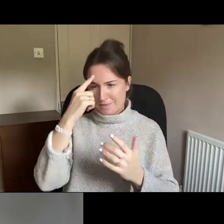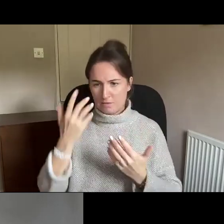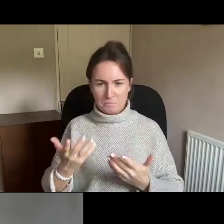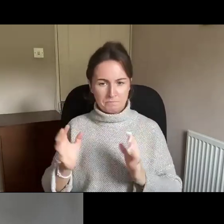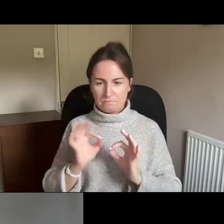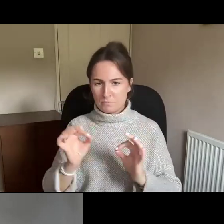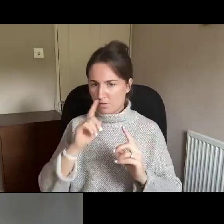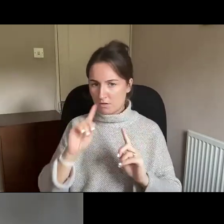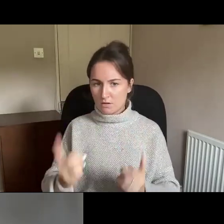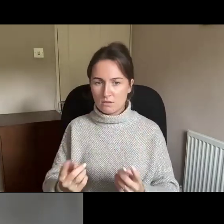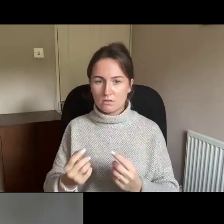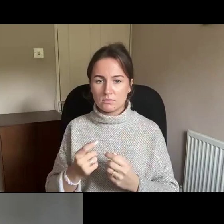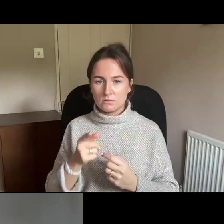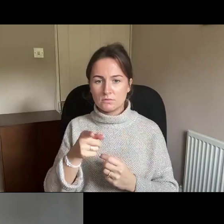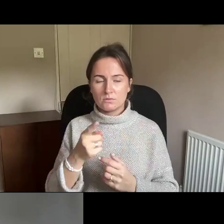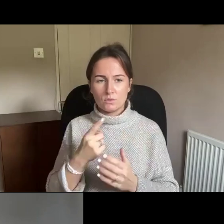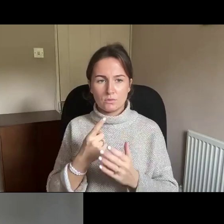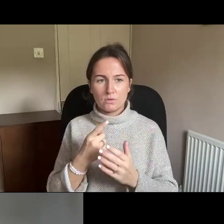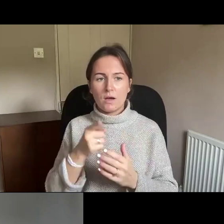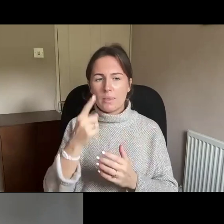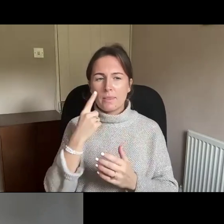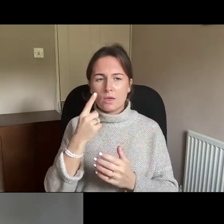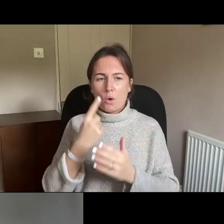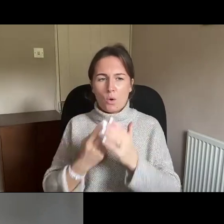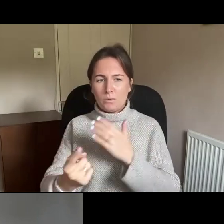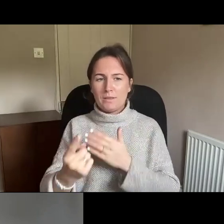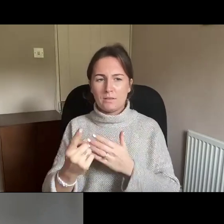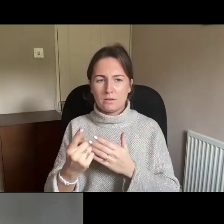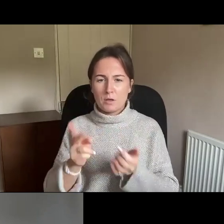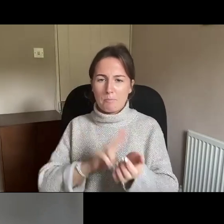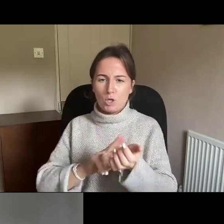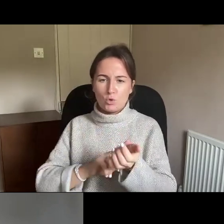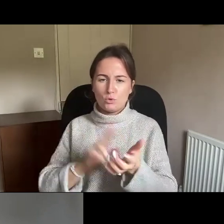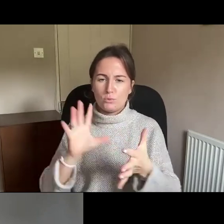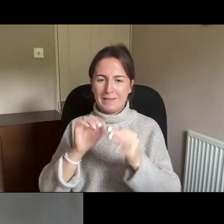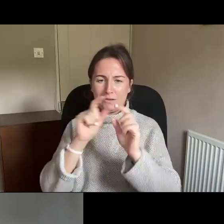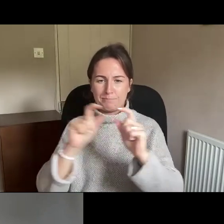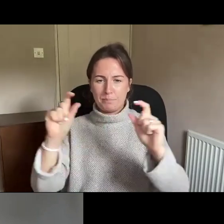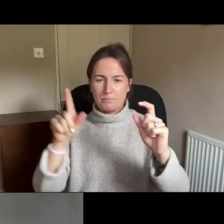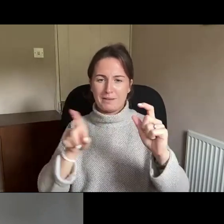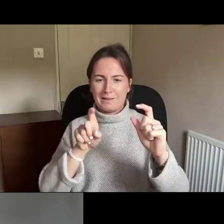apart from having the hyperlink. Yeah, apart from the hyperlink, I don't think it would be.